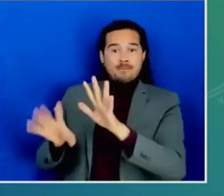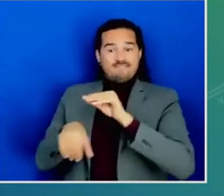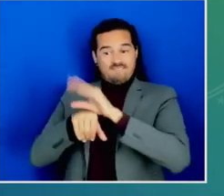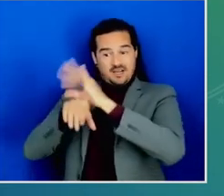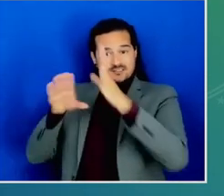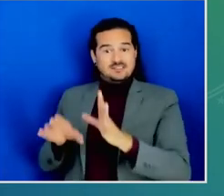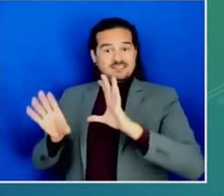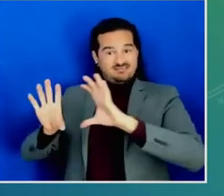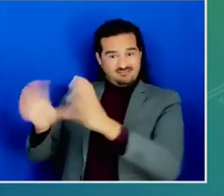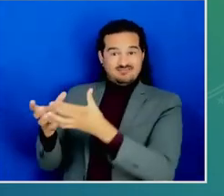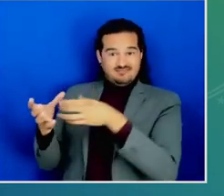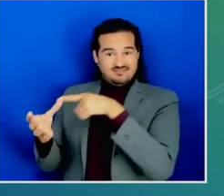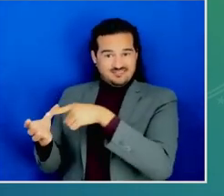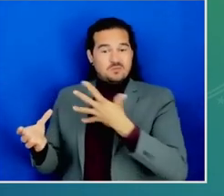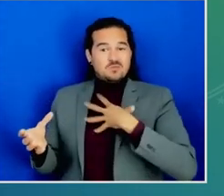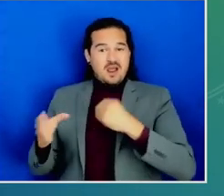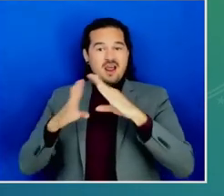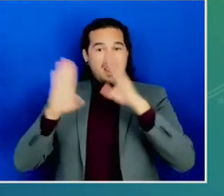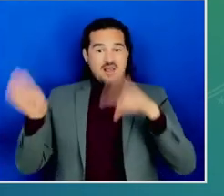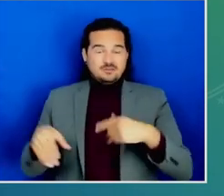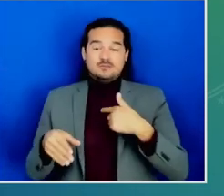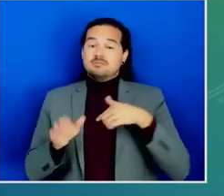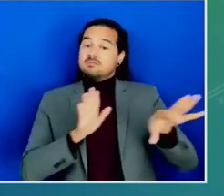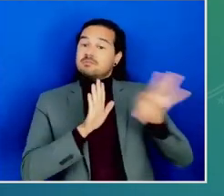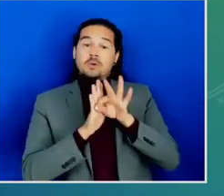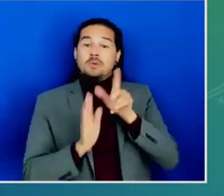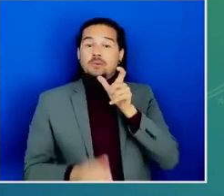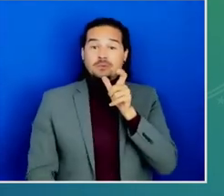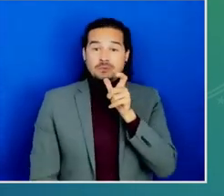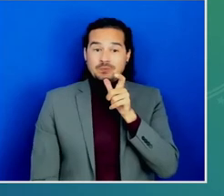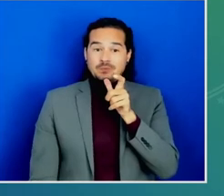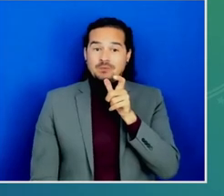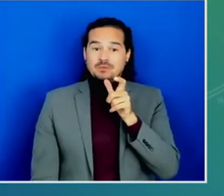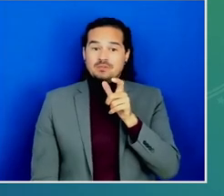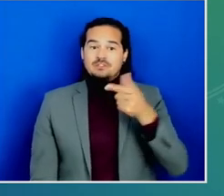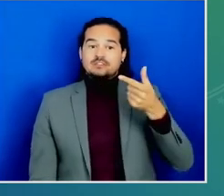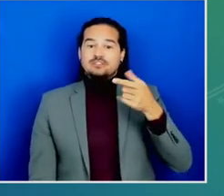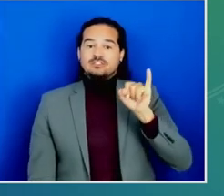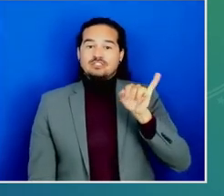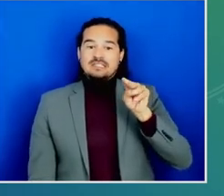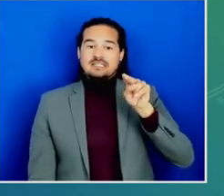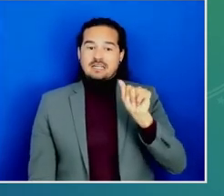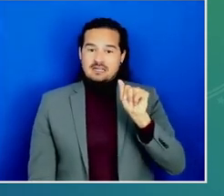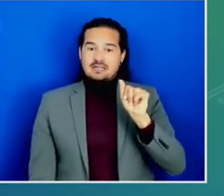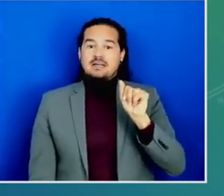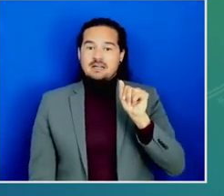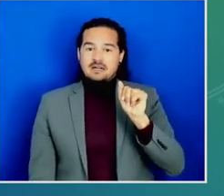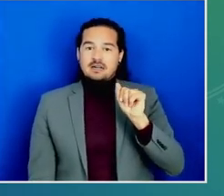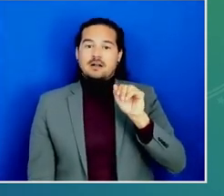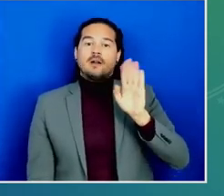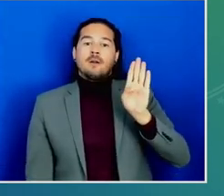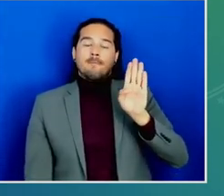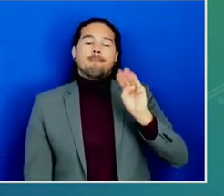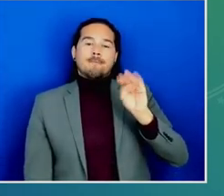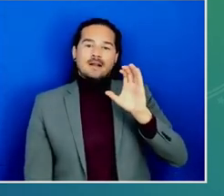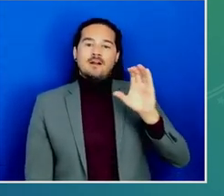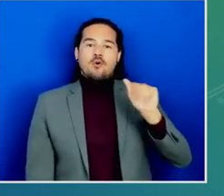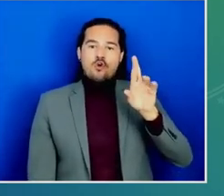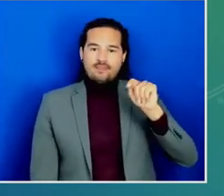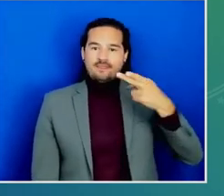led the newly formed White House Office of Domestic Policy. I'm appointing Gina McCarthy. Gina was the former